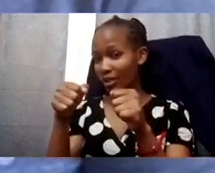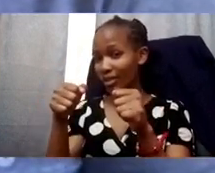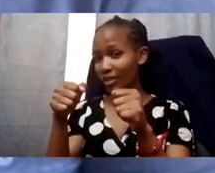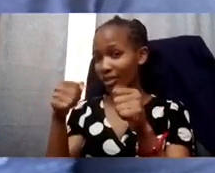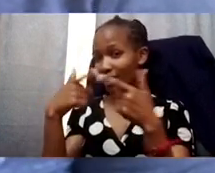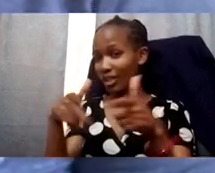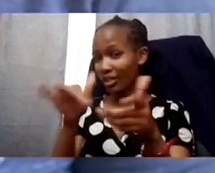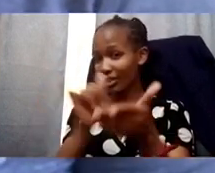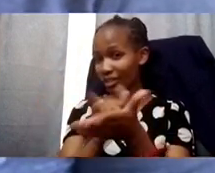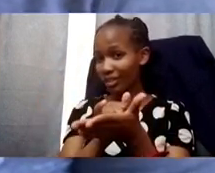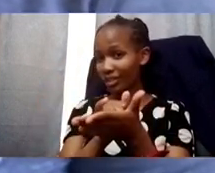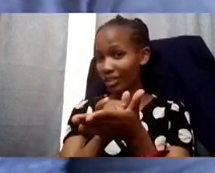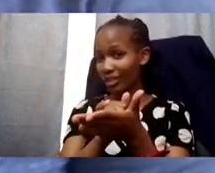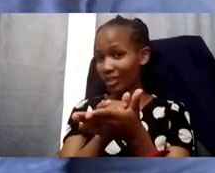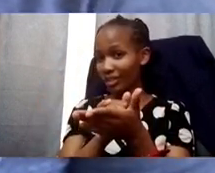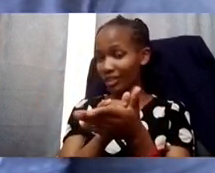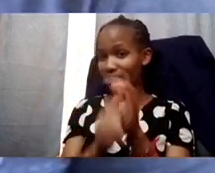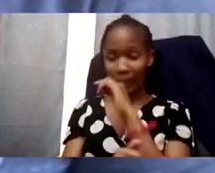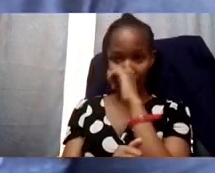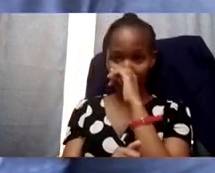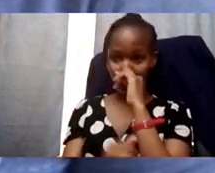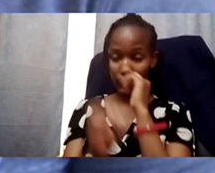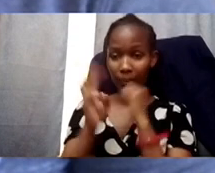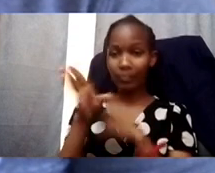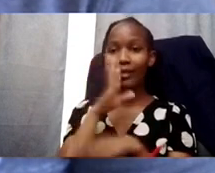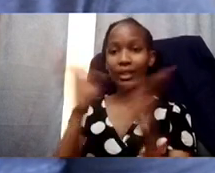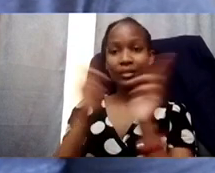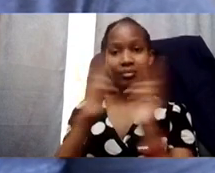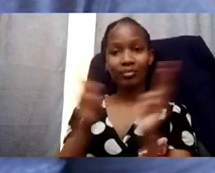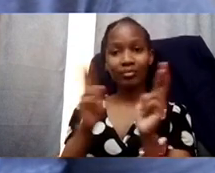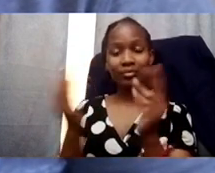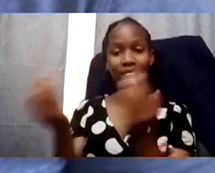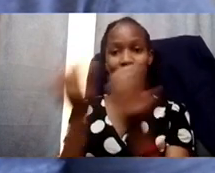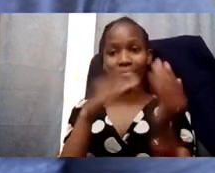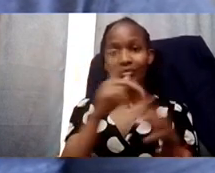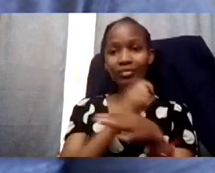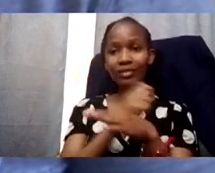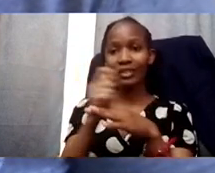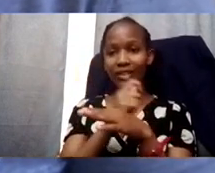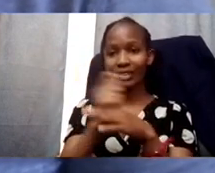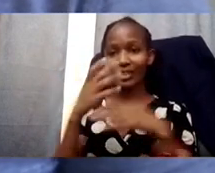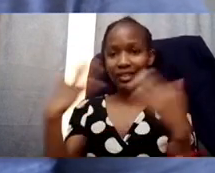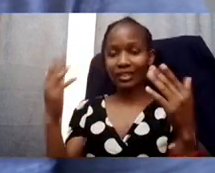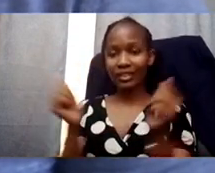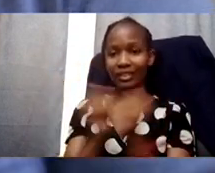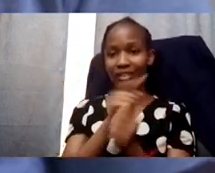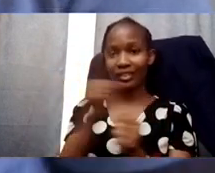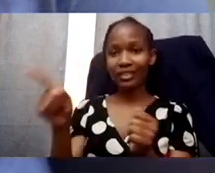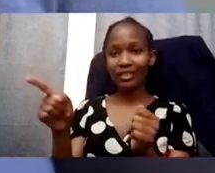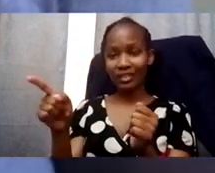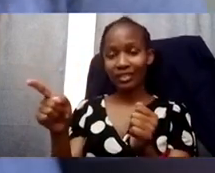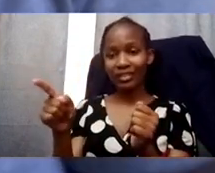But I will be ready when you are ready to bring your training shoes also. It's not going to be just